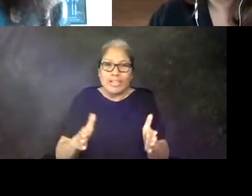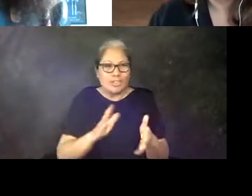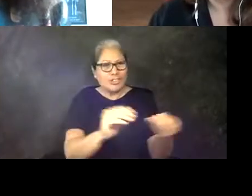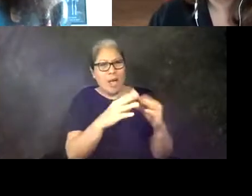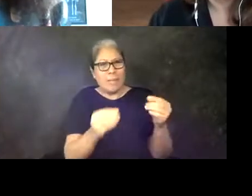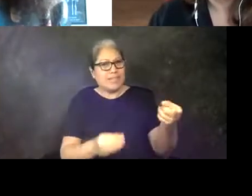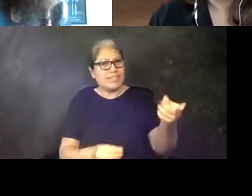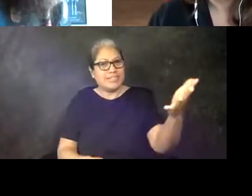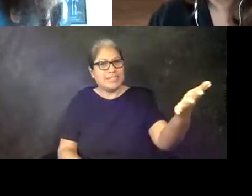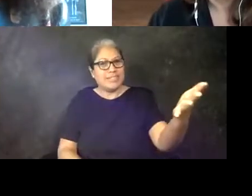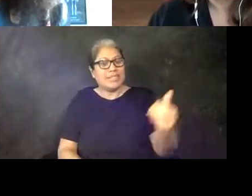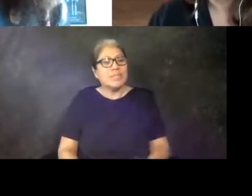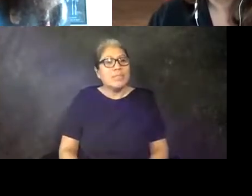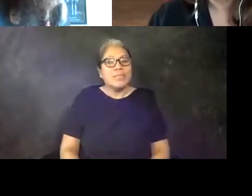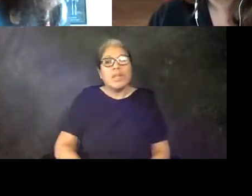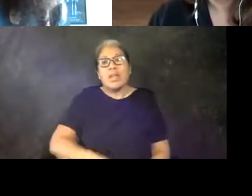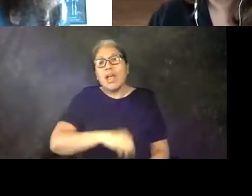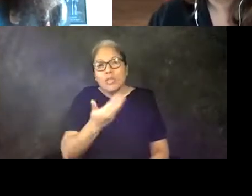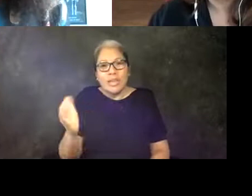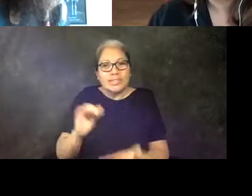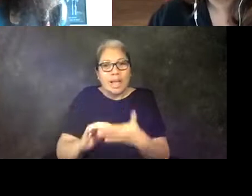else that kind of comes up.